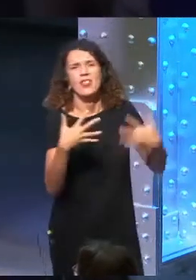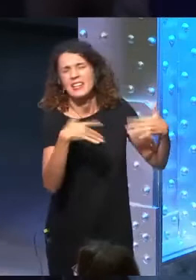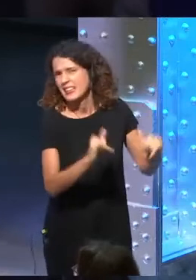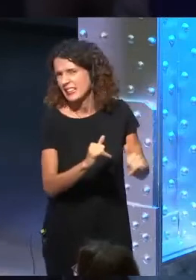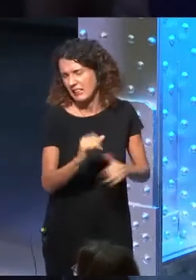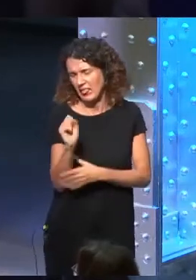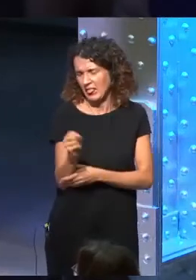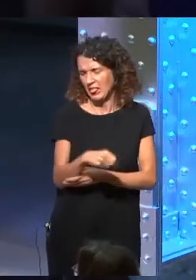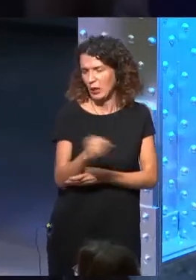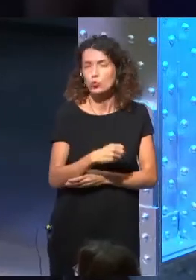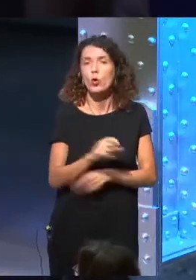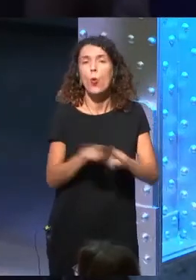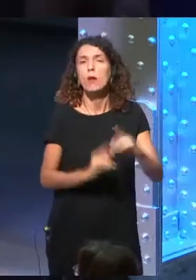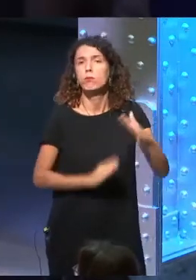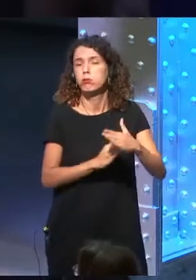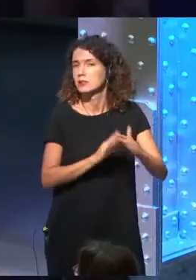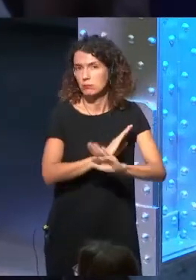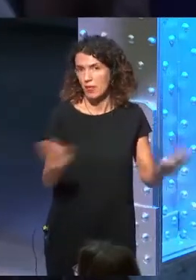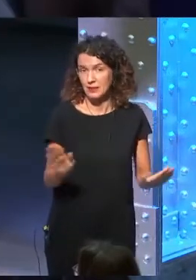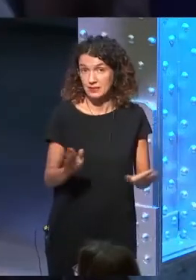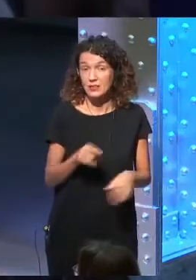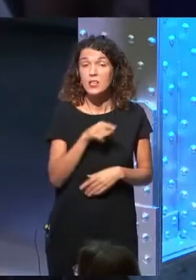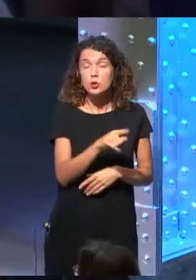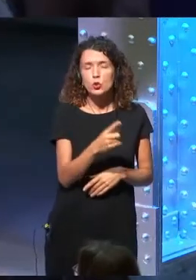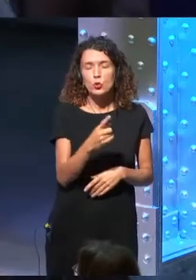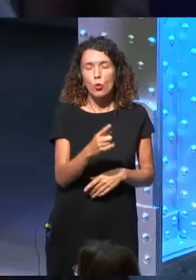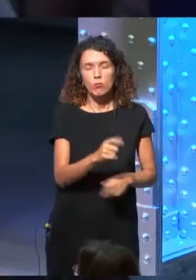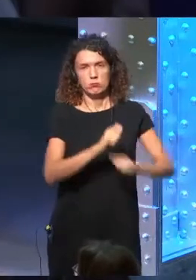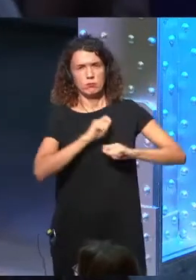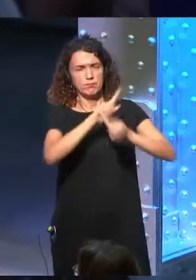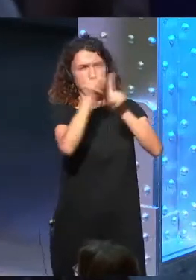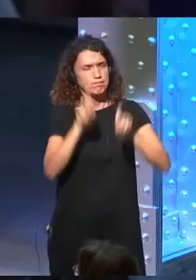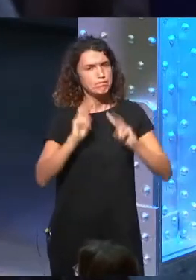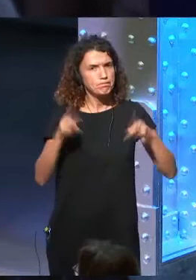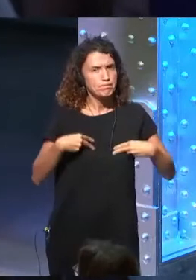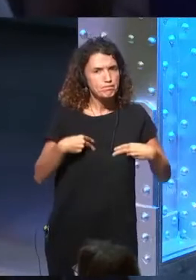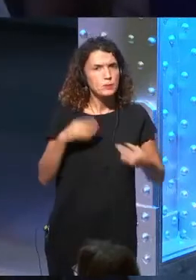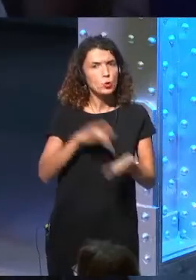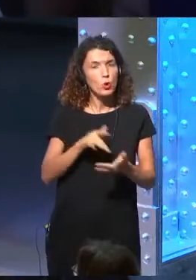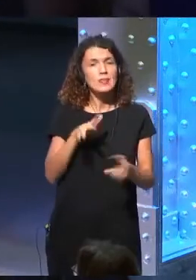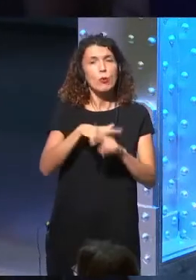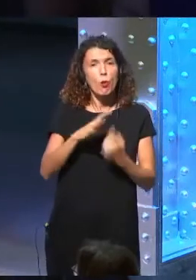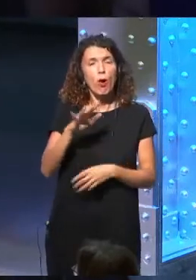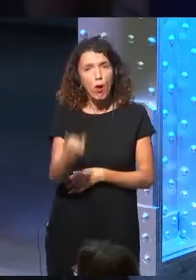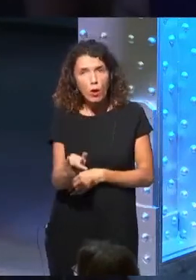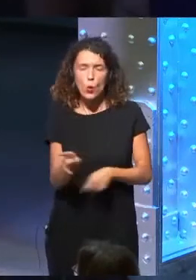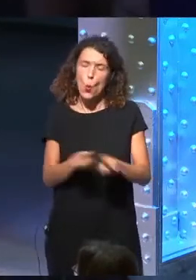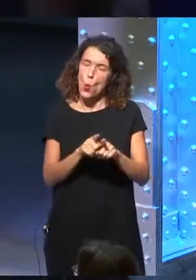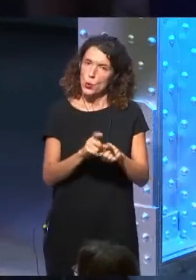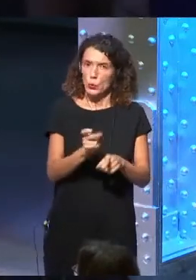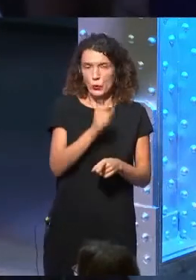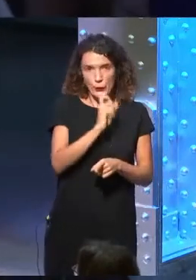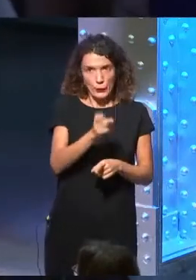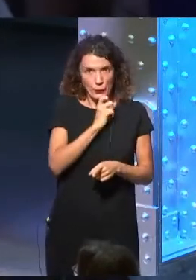them. That always makes me think, okay, so we're in this very odd position that someone has threatened me on